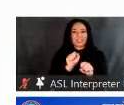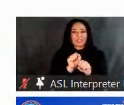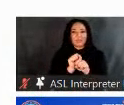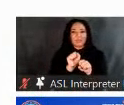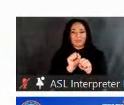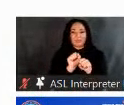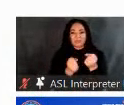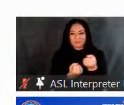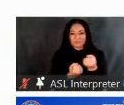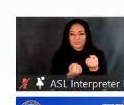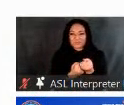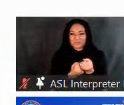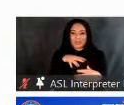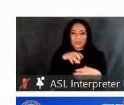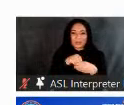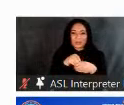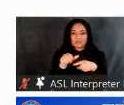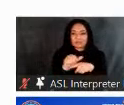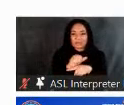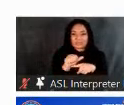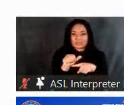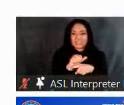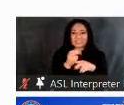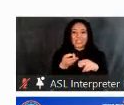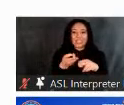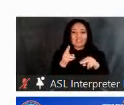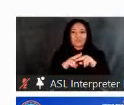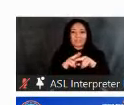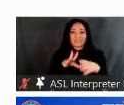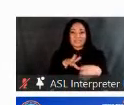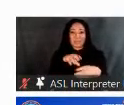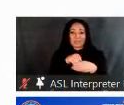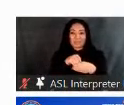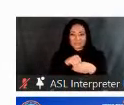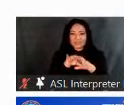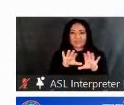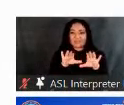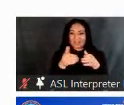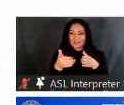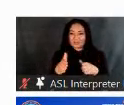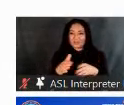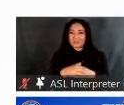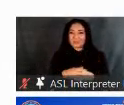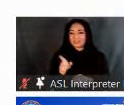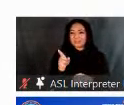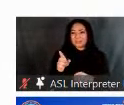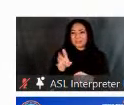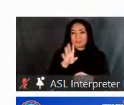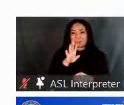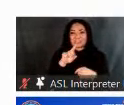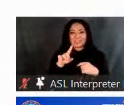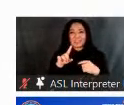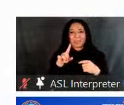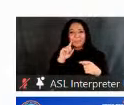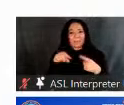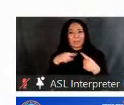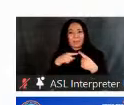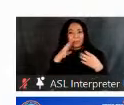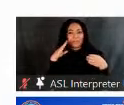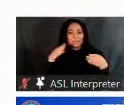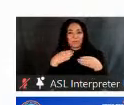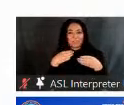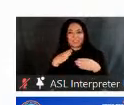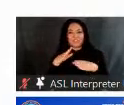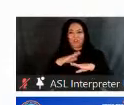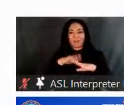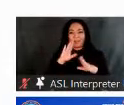inclusive practices and increase inclusive classrooms. Barbara will speak to the importance of a focus on inclusion and